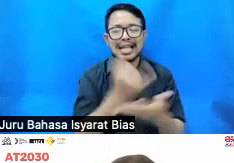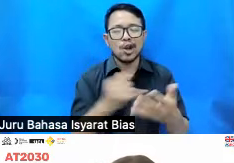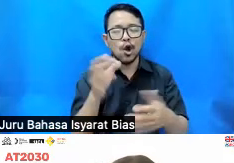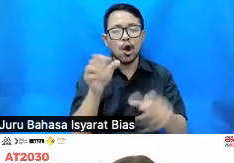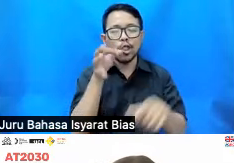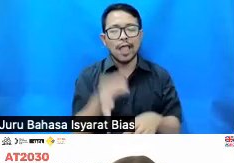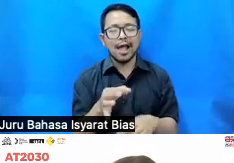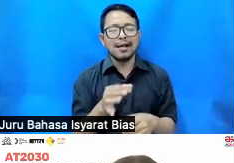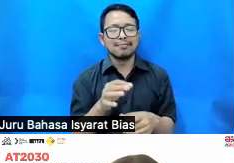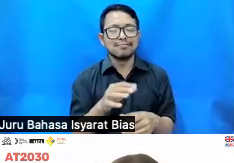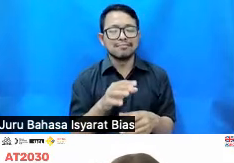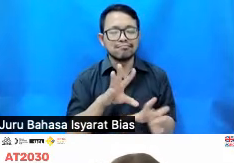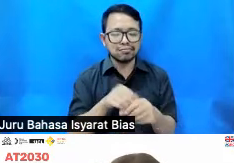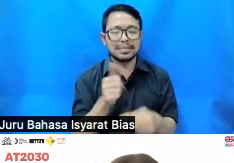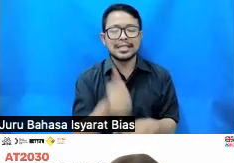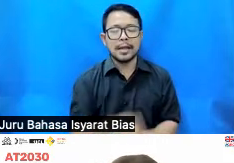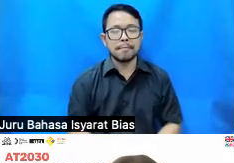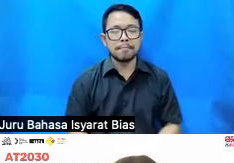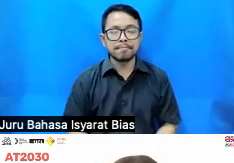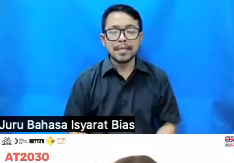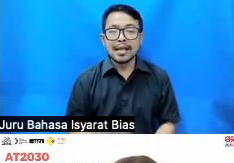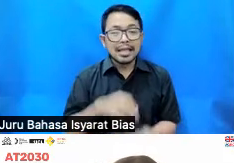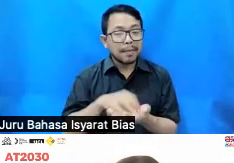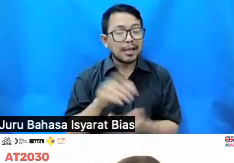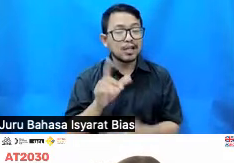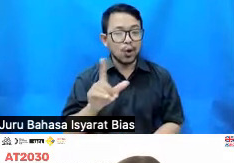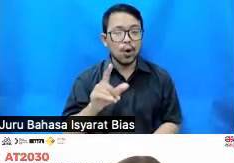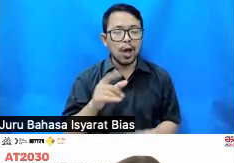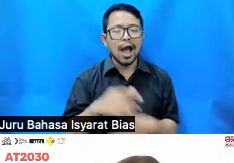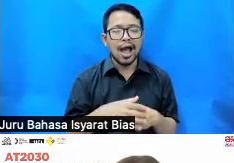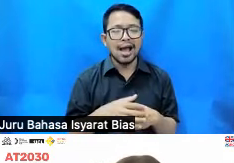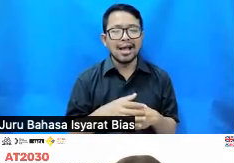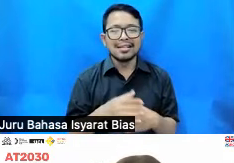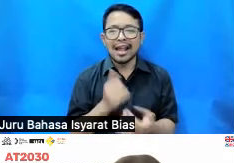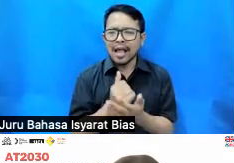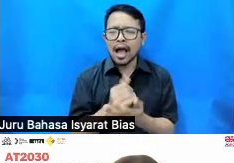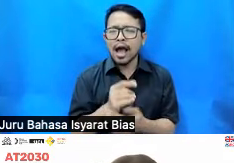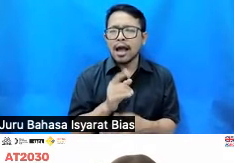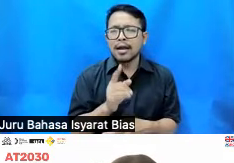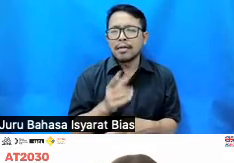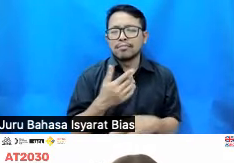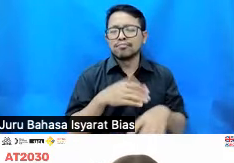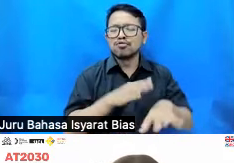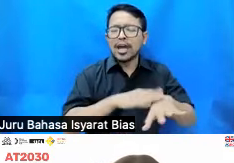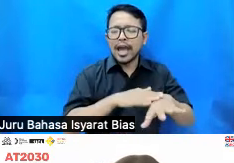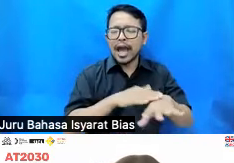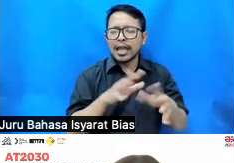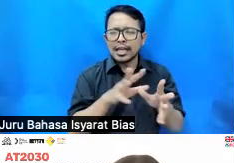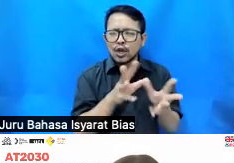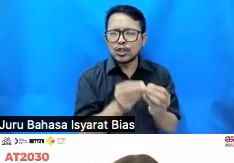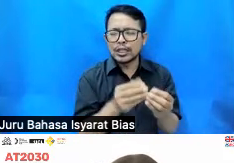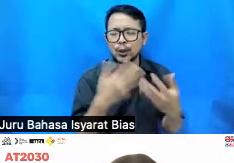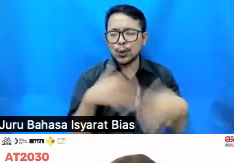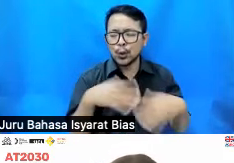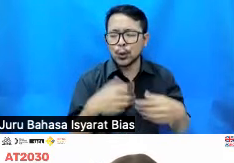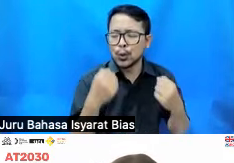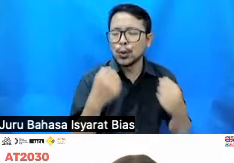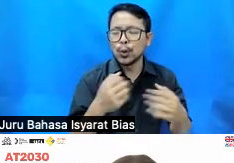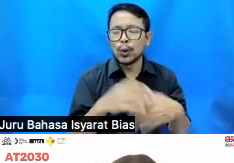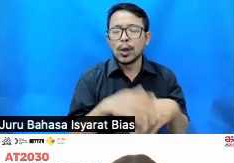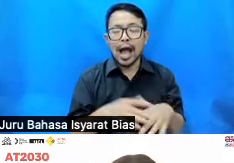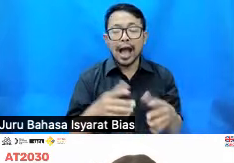So in Solo, we found that Solo has a strong culture of inclusion that is supported by a good social environment and